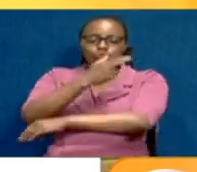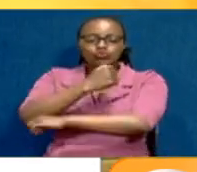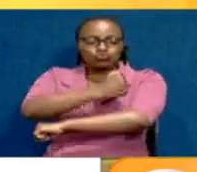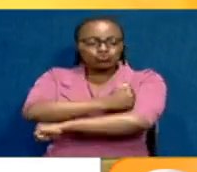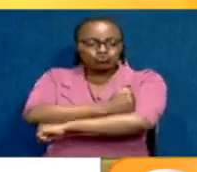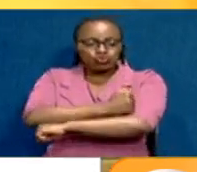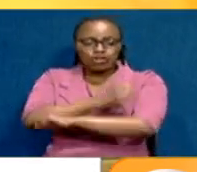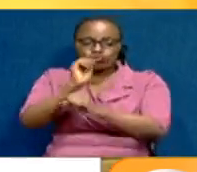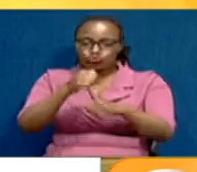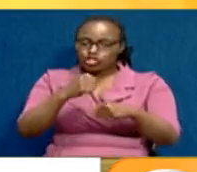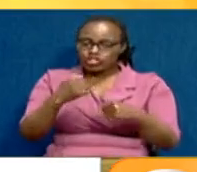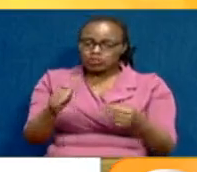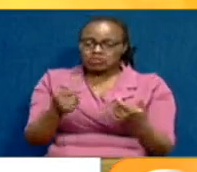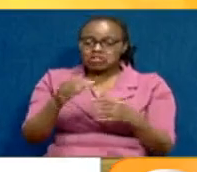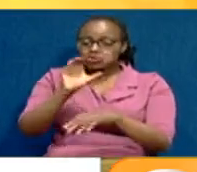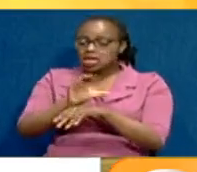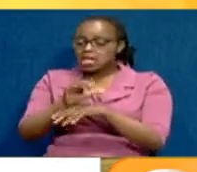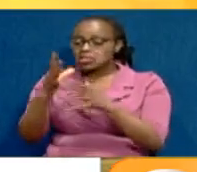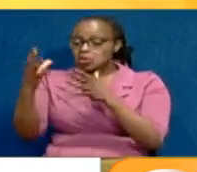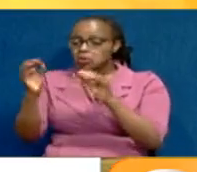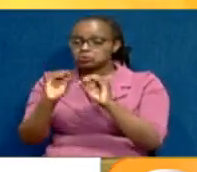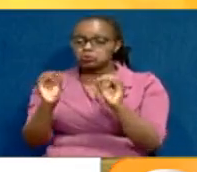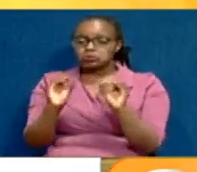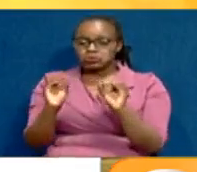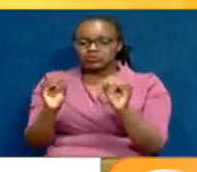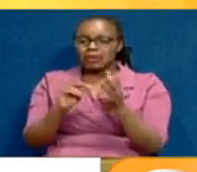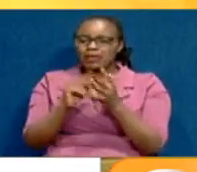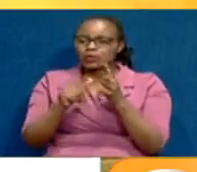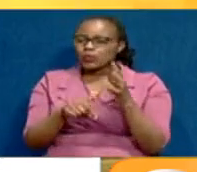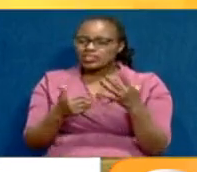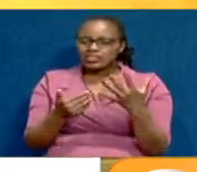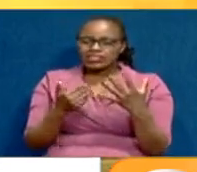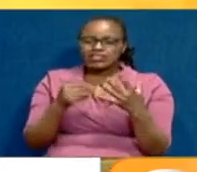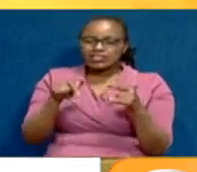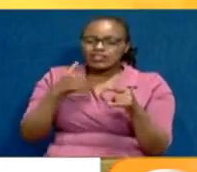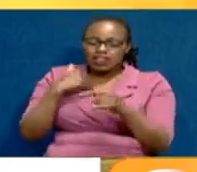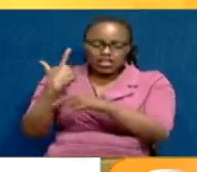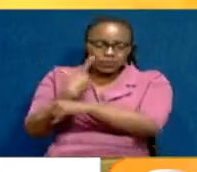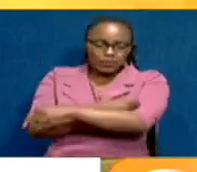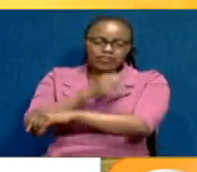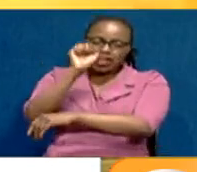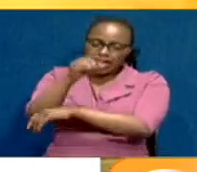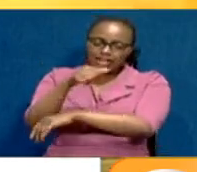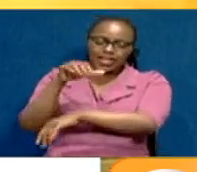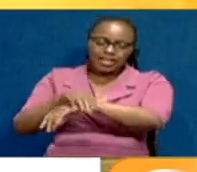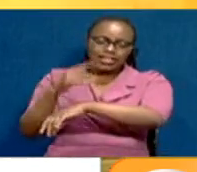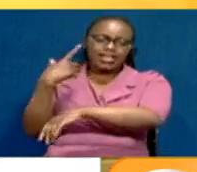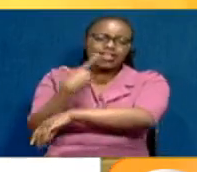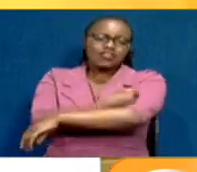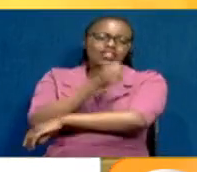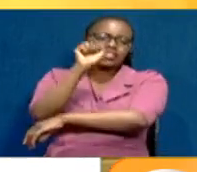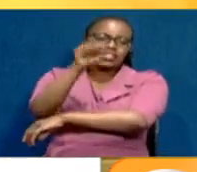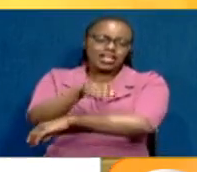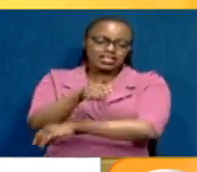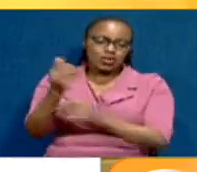to churches, we can't go. It doesn't mean they are not going to be vaccinated. They can be vaccinated